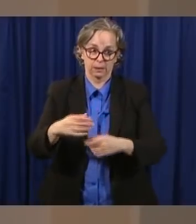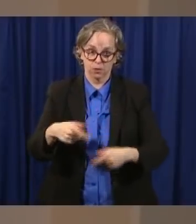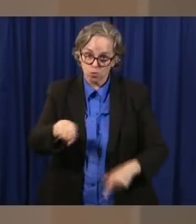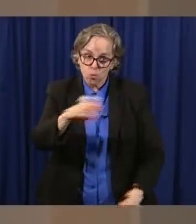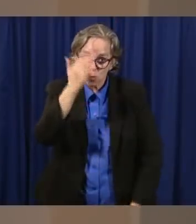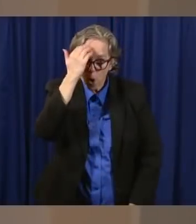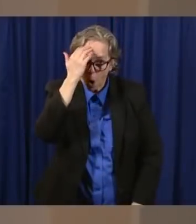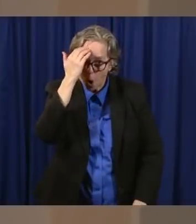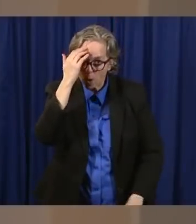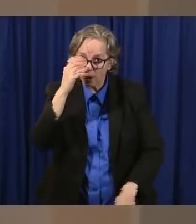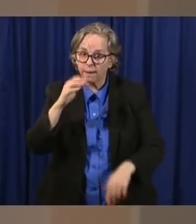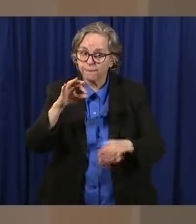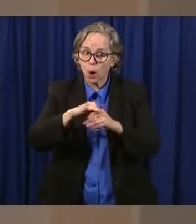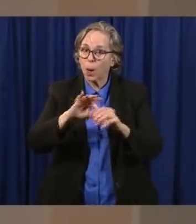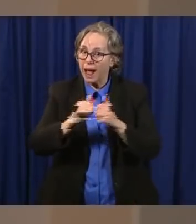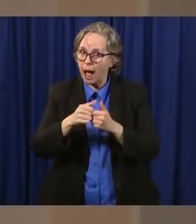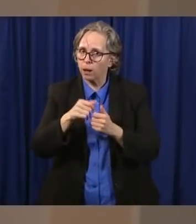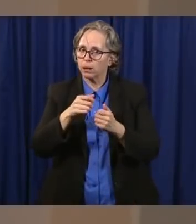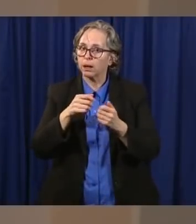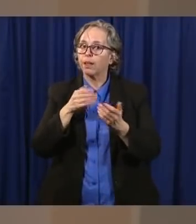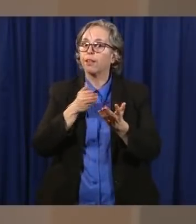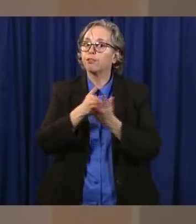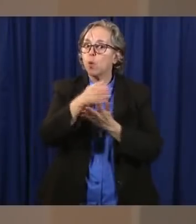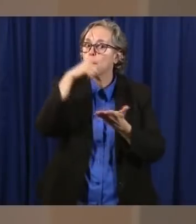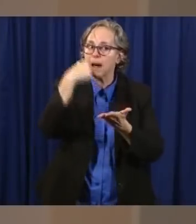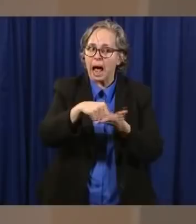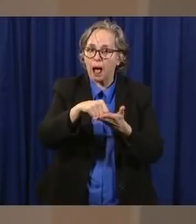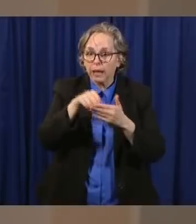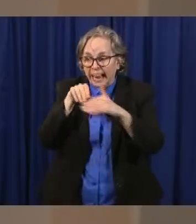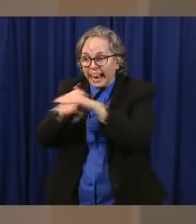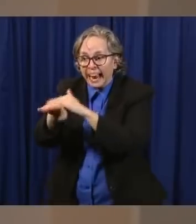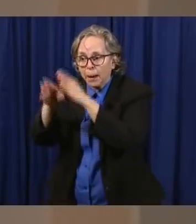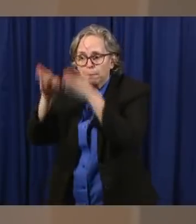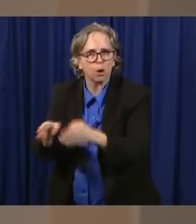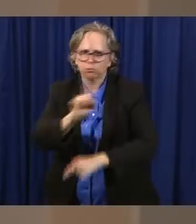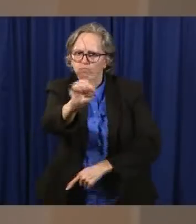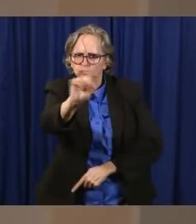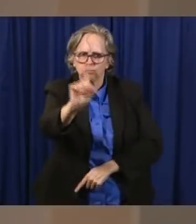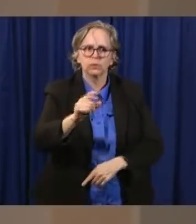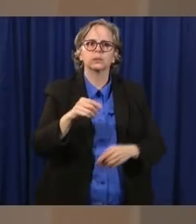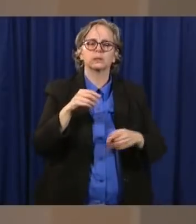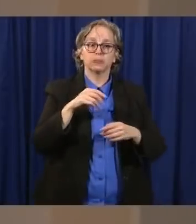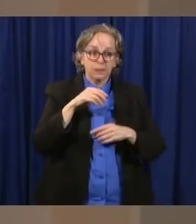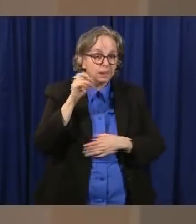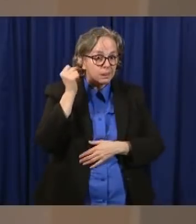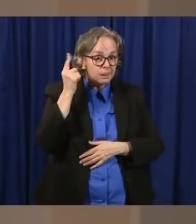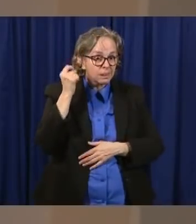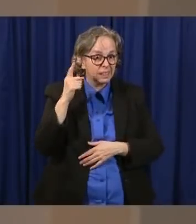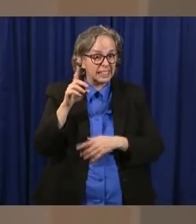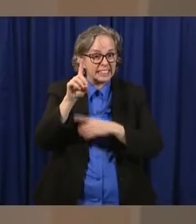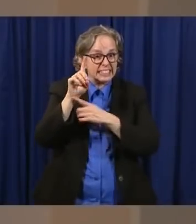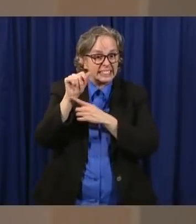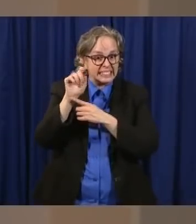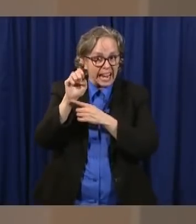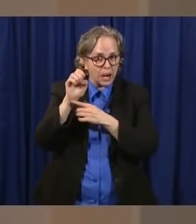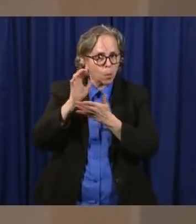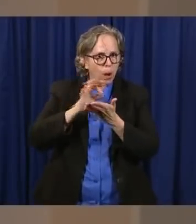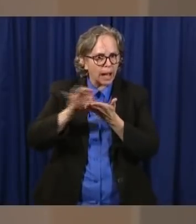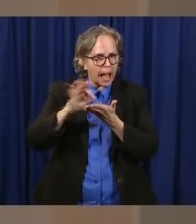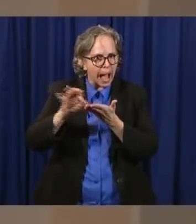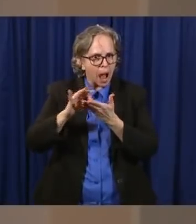know that. The election date, the date that they will count these mail-in ballots, is April the